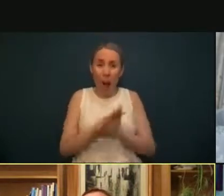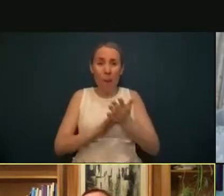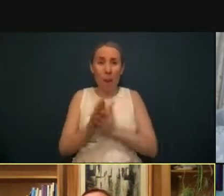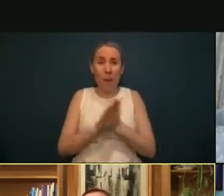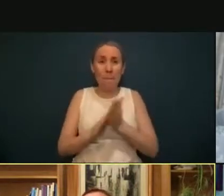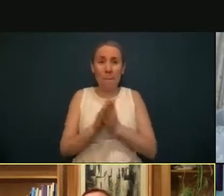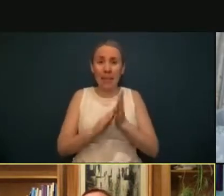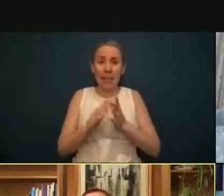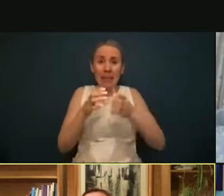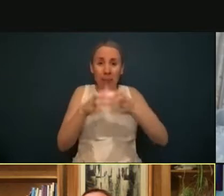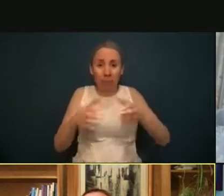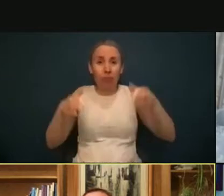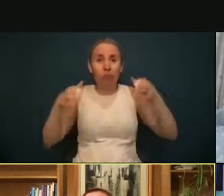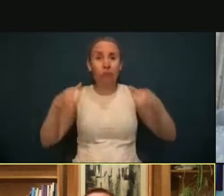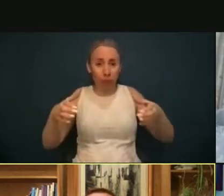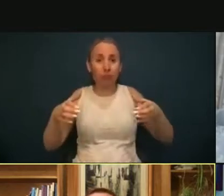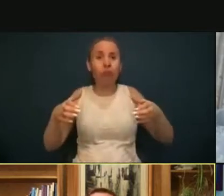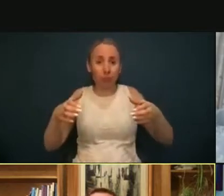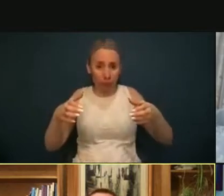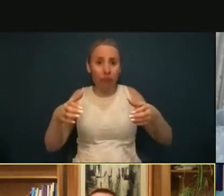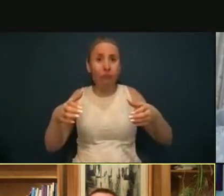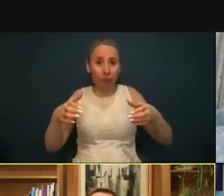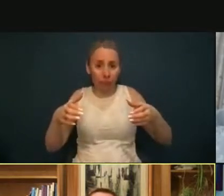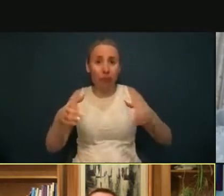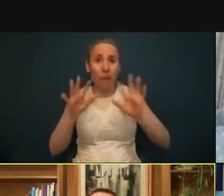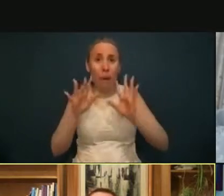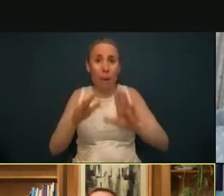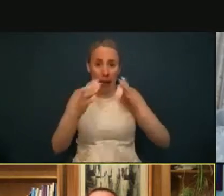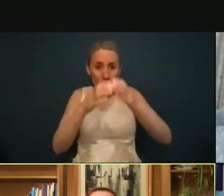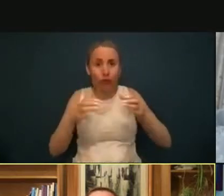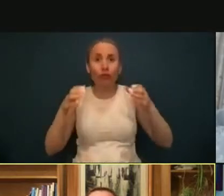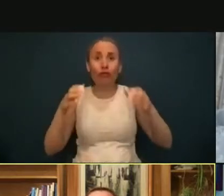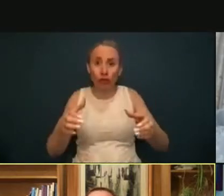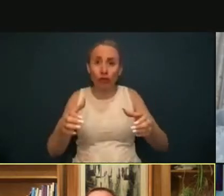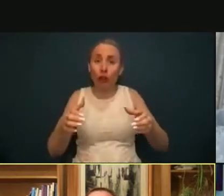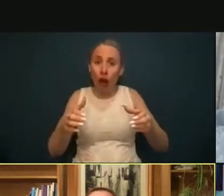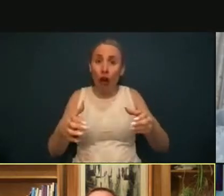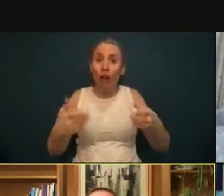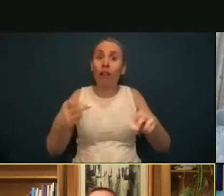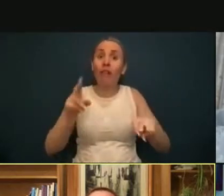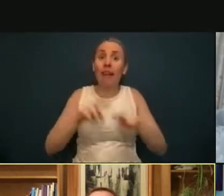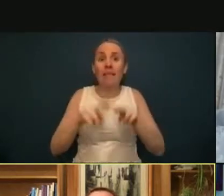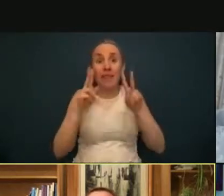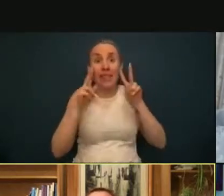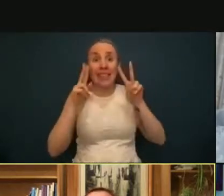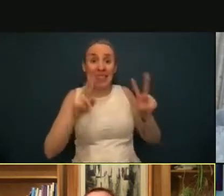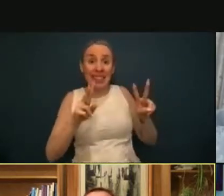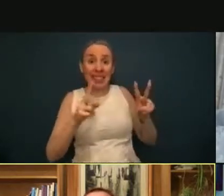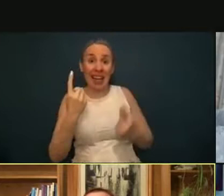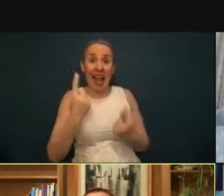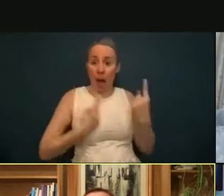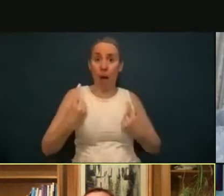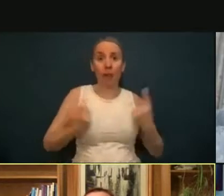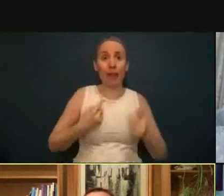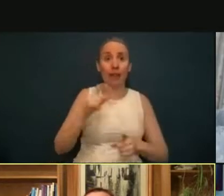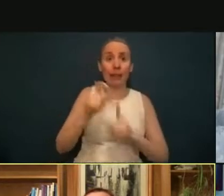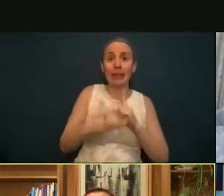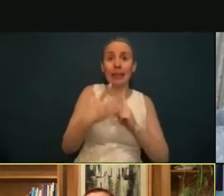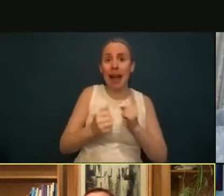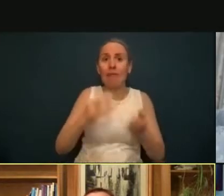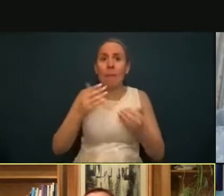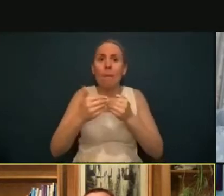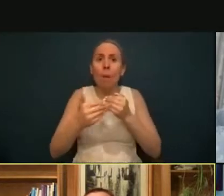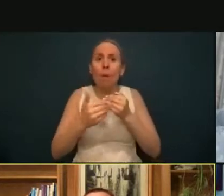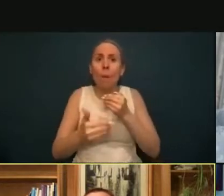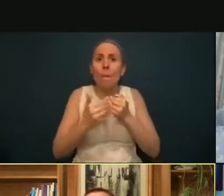population, and we'll normalise differences the more that we're seeing ourselves reflected out in